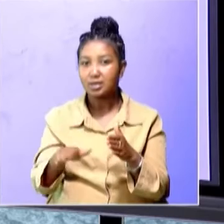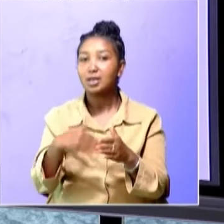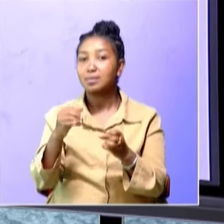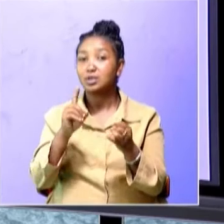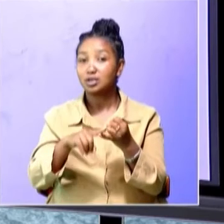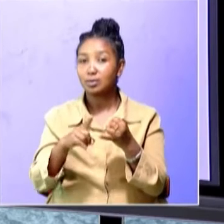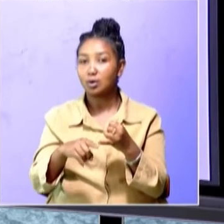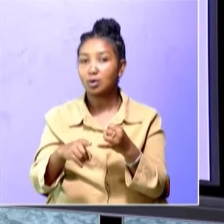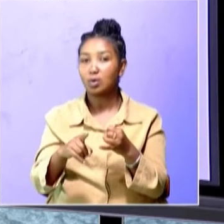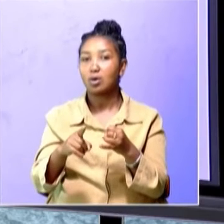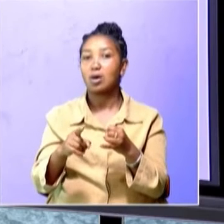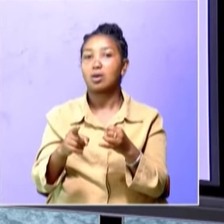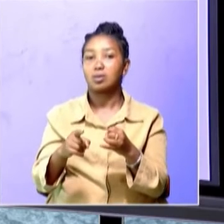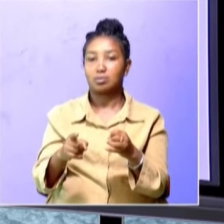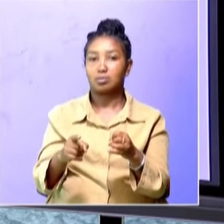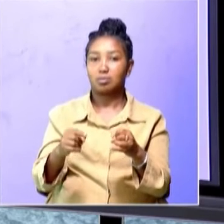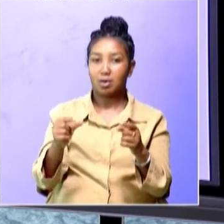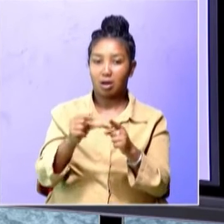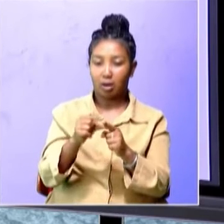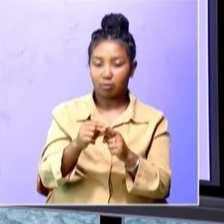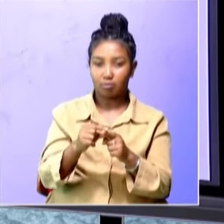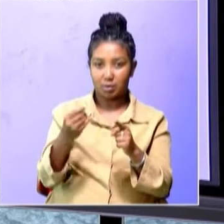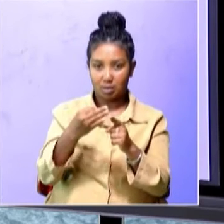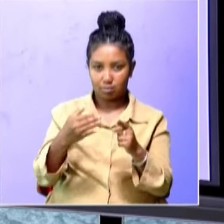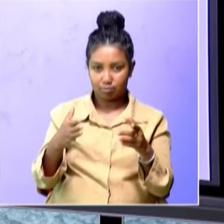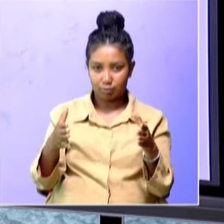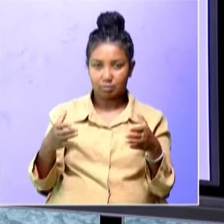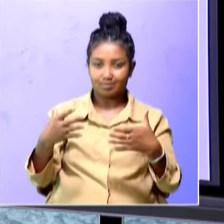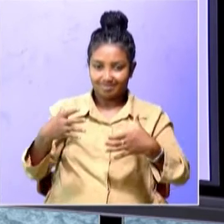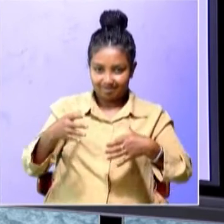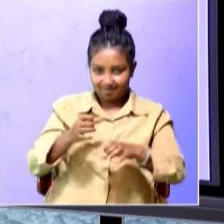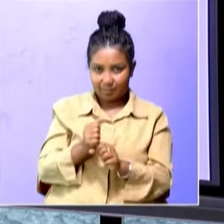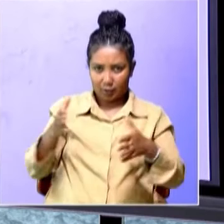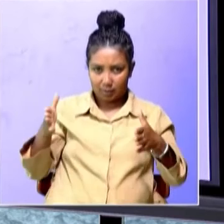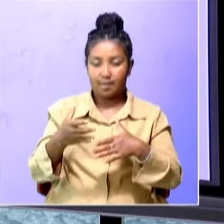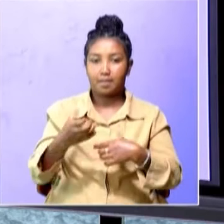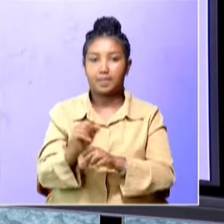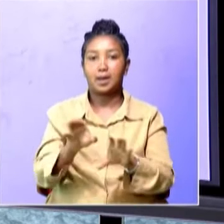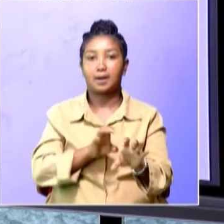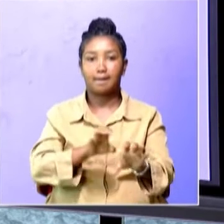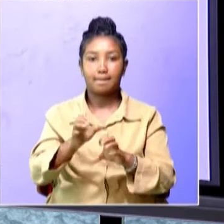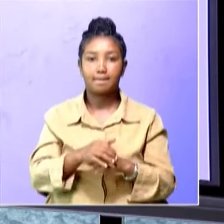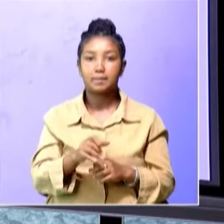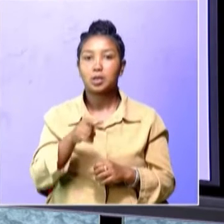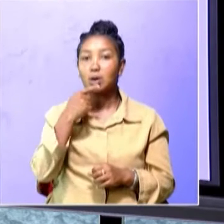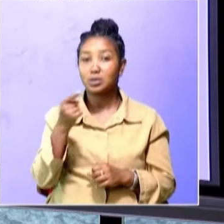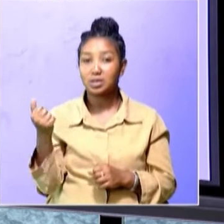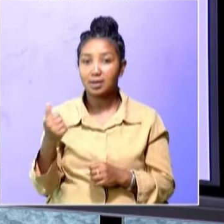And let us reorganize or conclude our topic here. All right, what do we